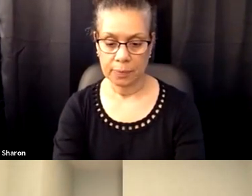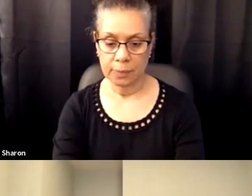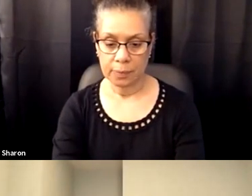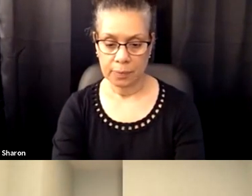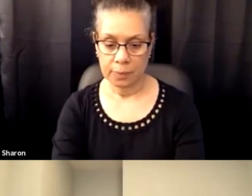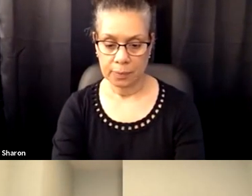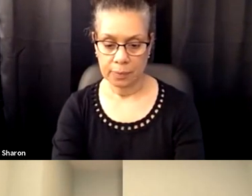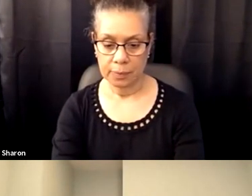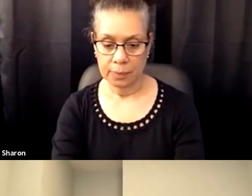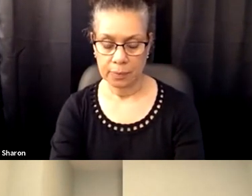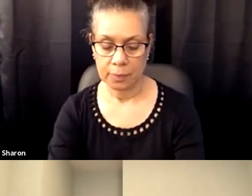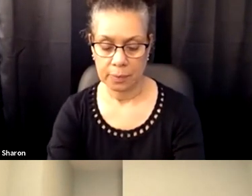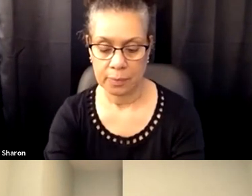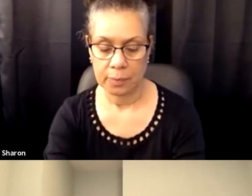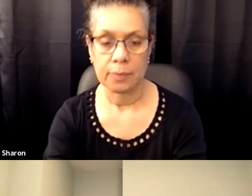name